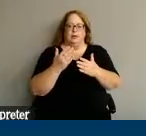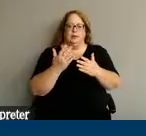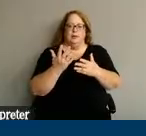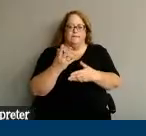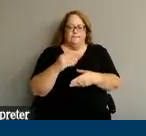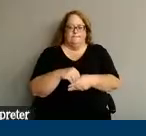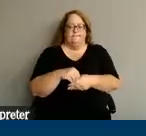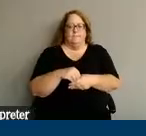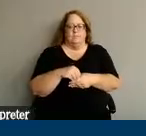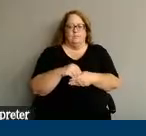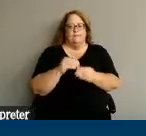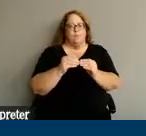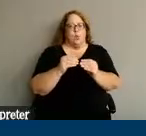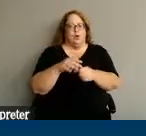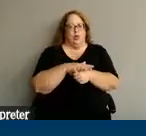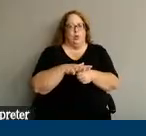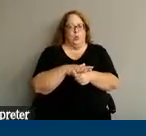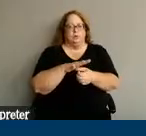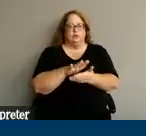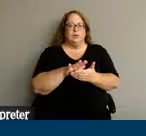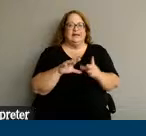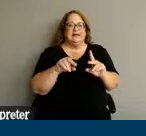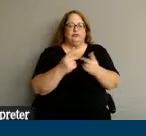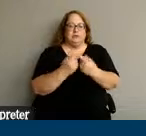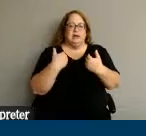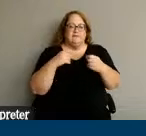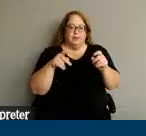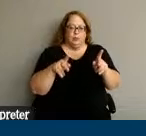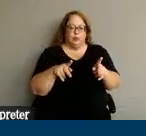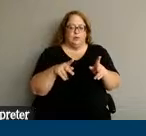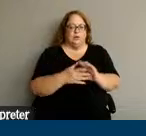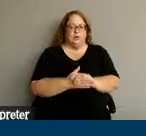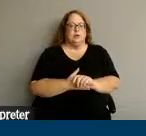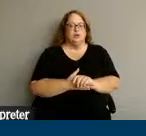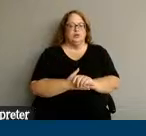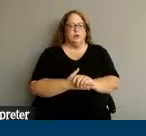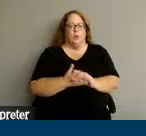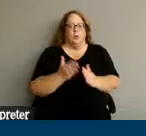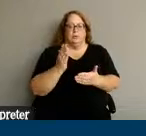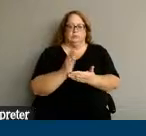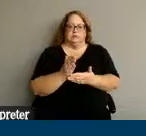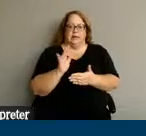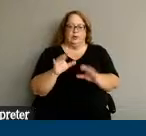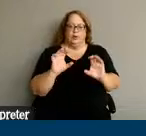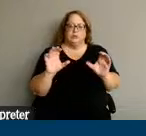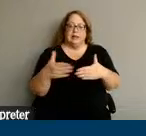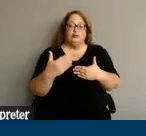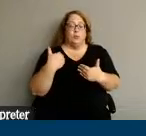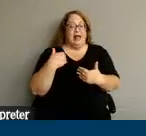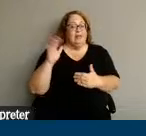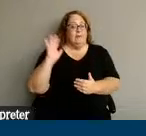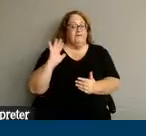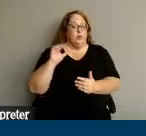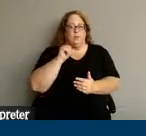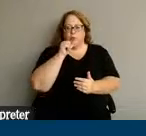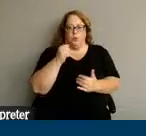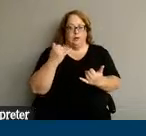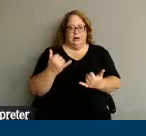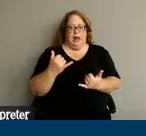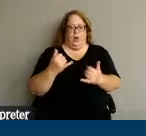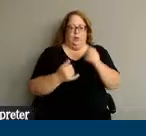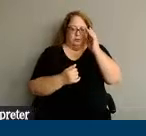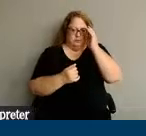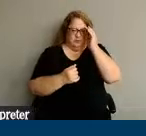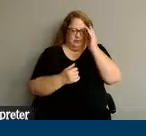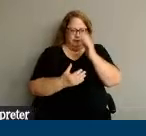in our local school districts and have that opportunity, so we did phase out those classrooms. So we had that at one point, but we don't at this